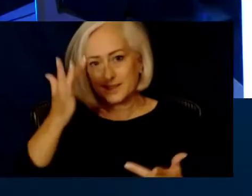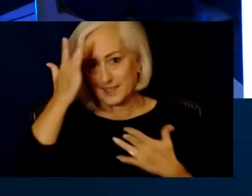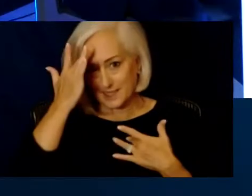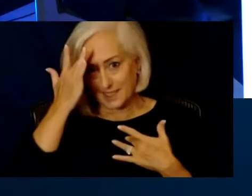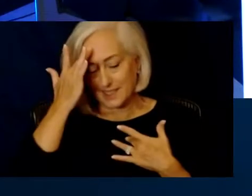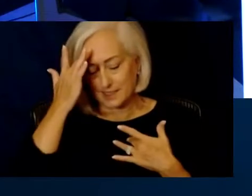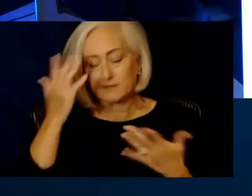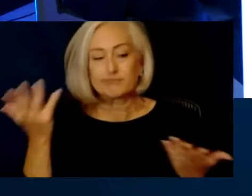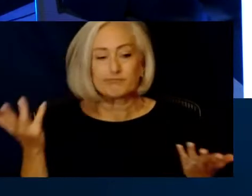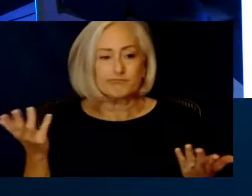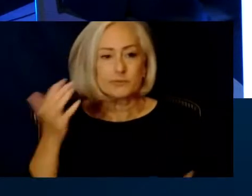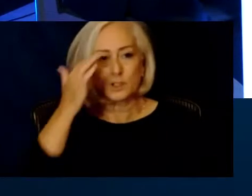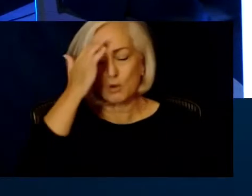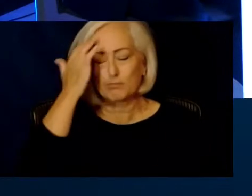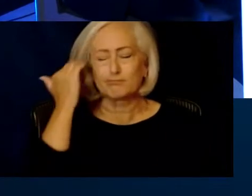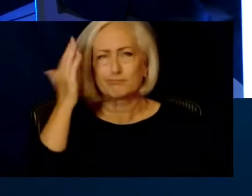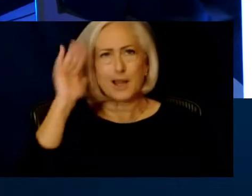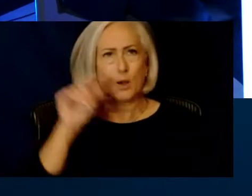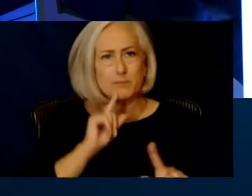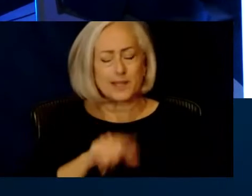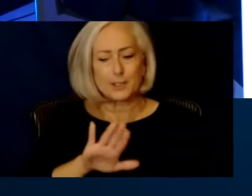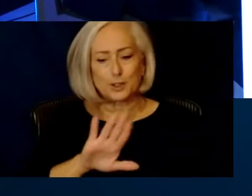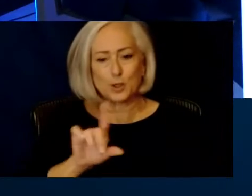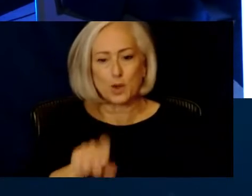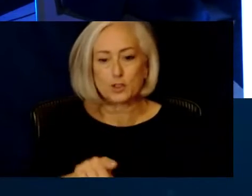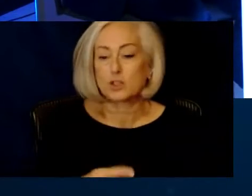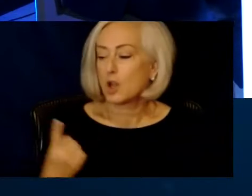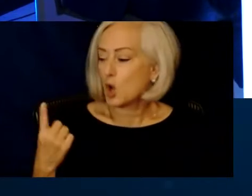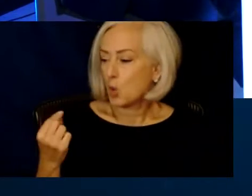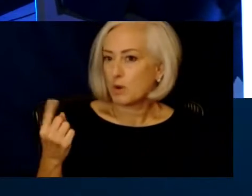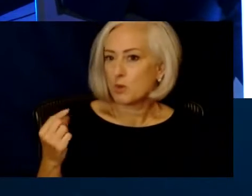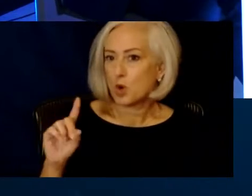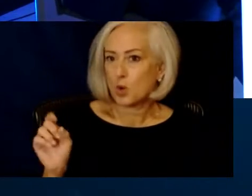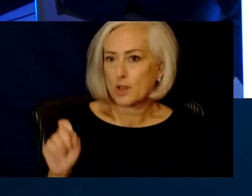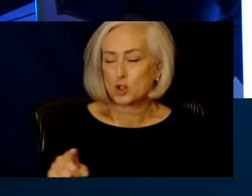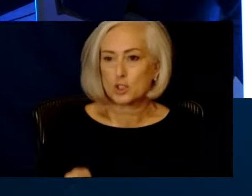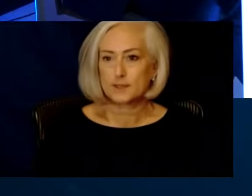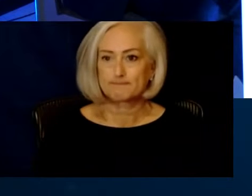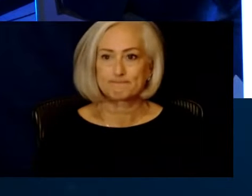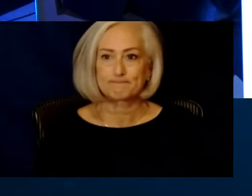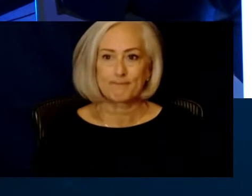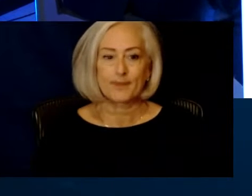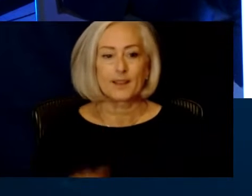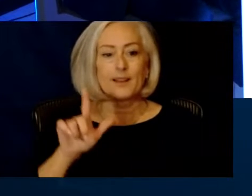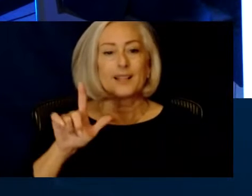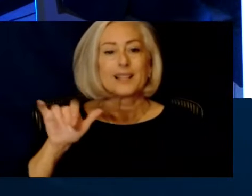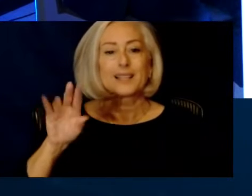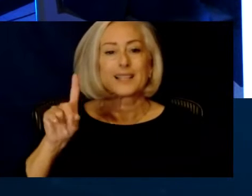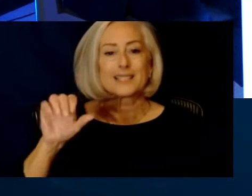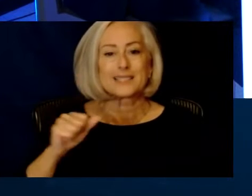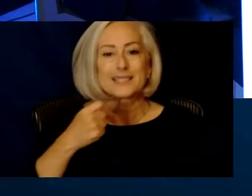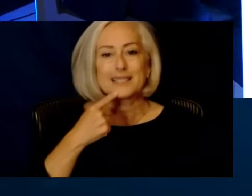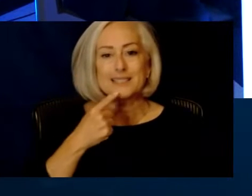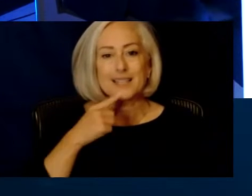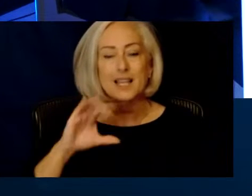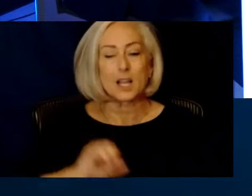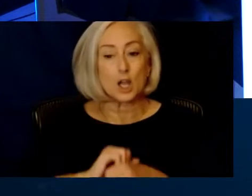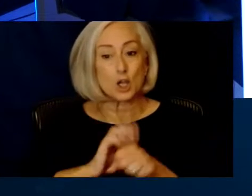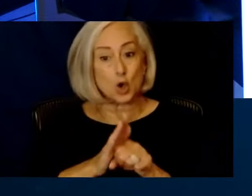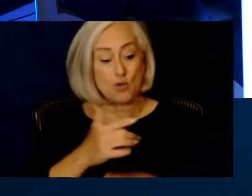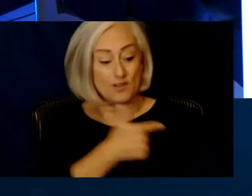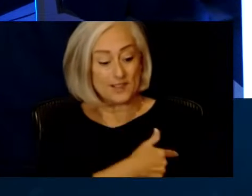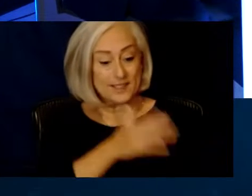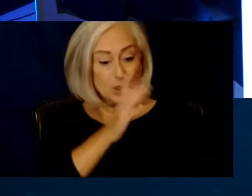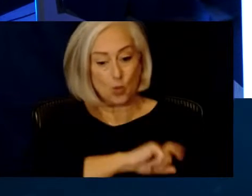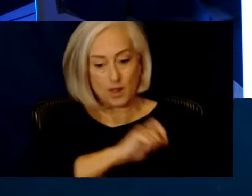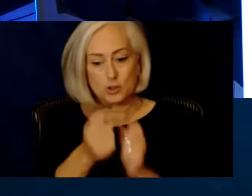Just I don't know one if more. that answered the question. But. Yep, just one more question. One more question. Last question's from Lindsay. She says, I heard the COVID vaccine will change to support the